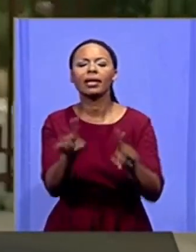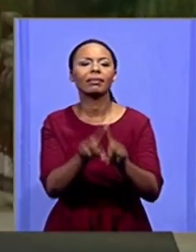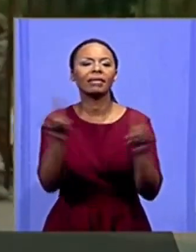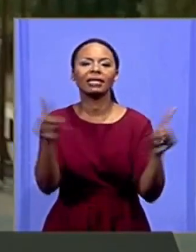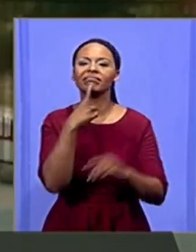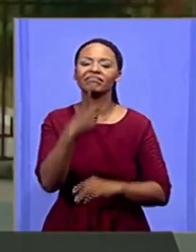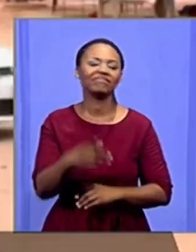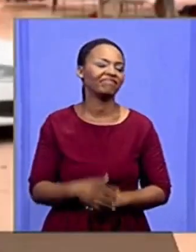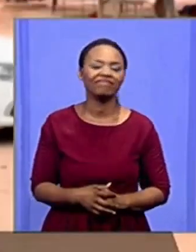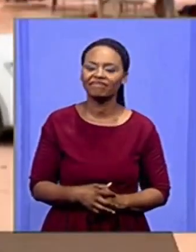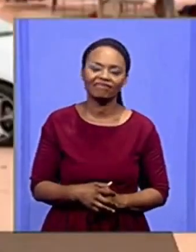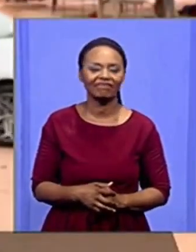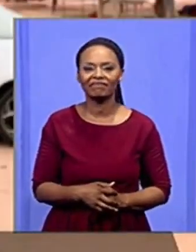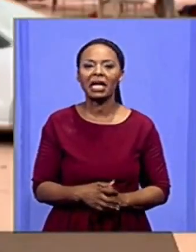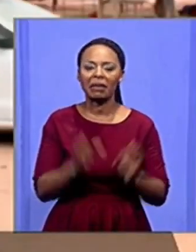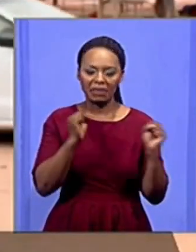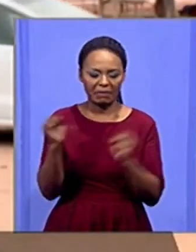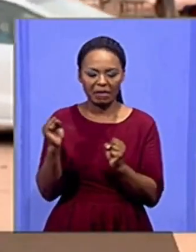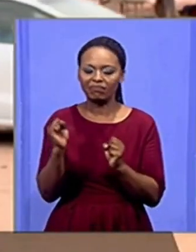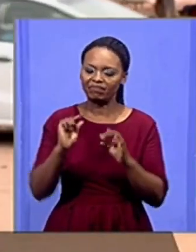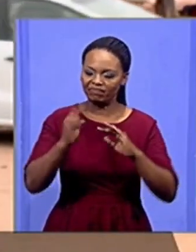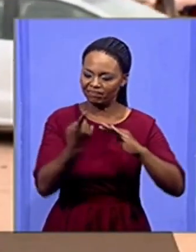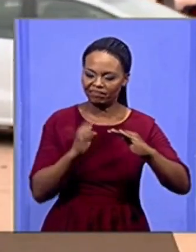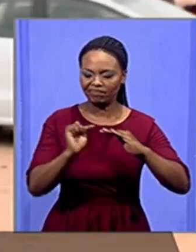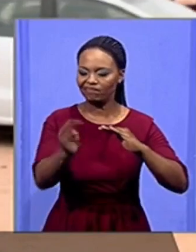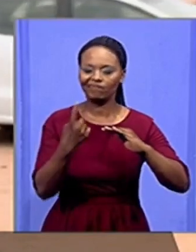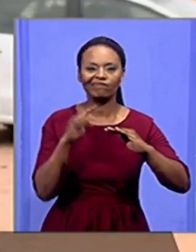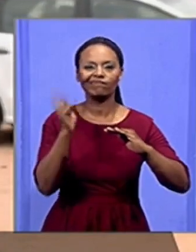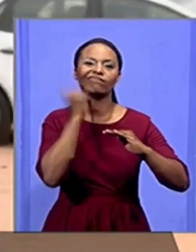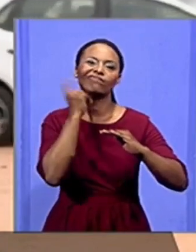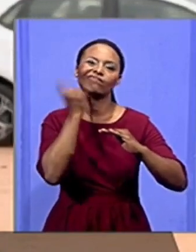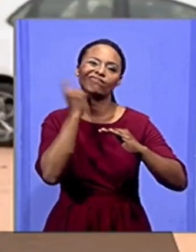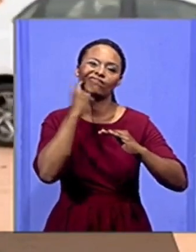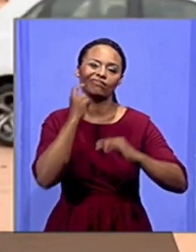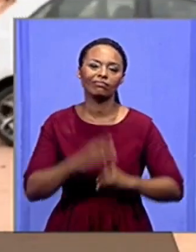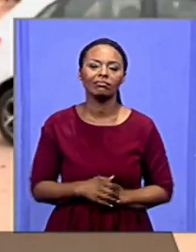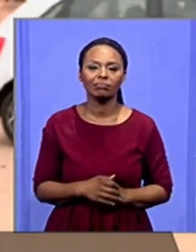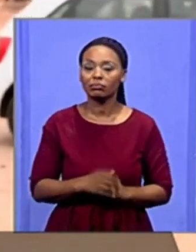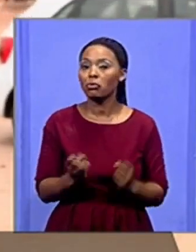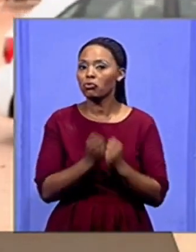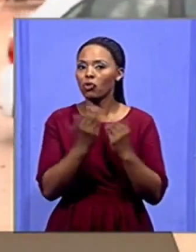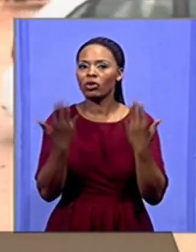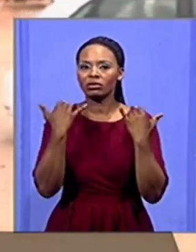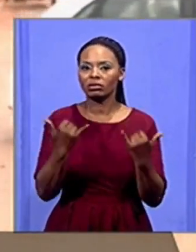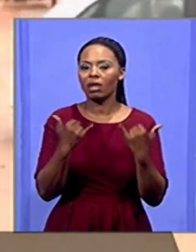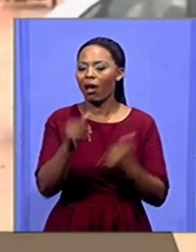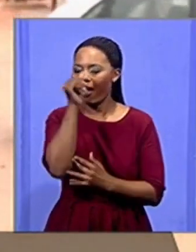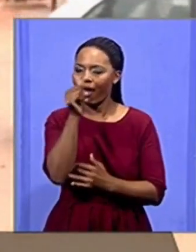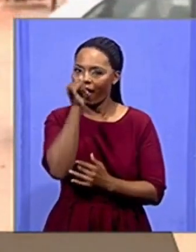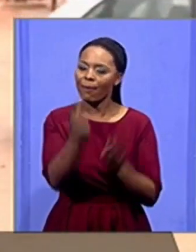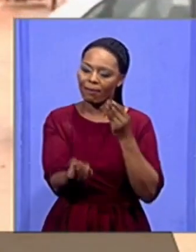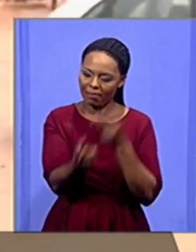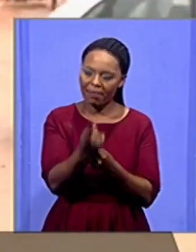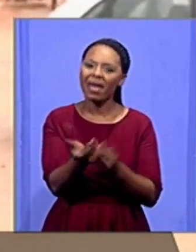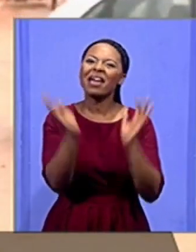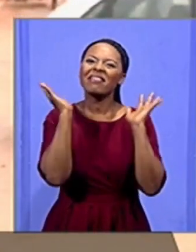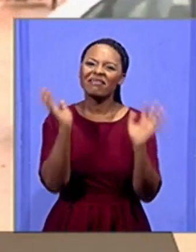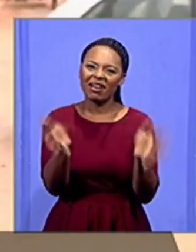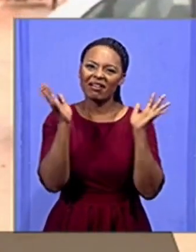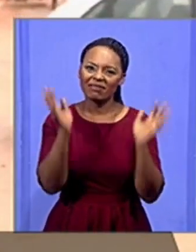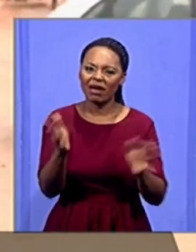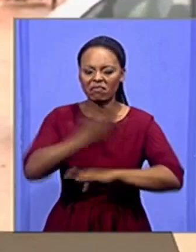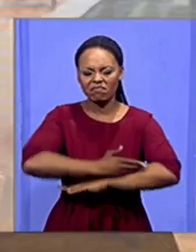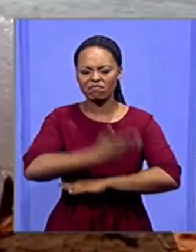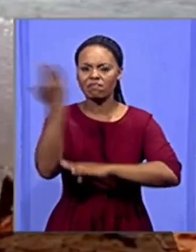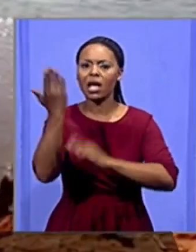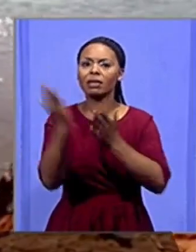mmele. We haven't seen any changes because illegal activities are still taking place. We still have border